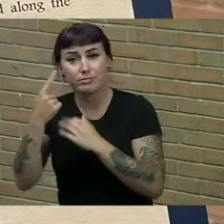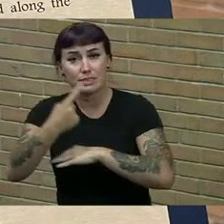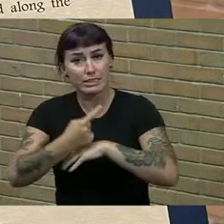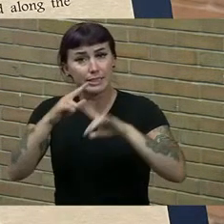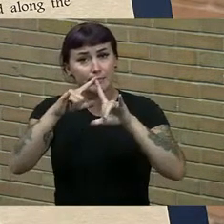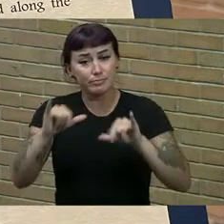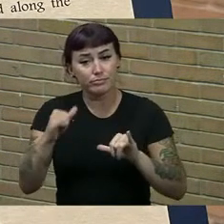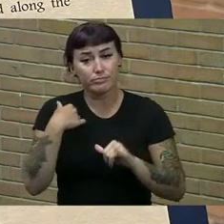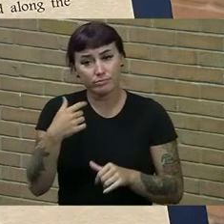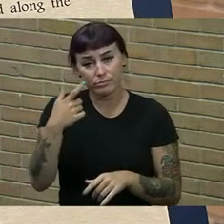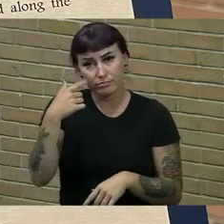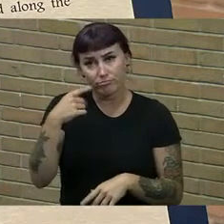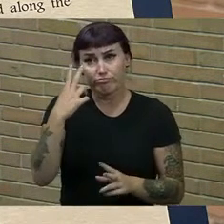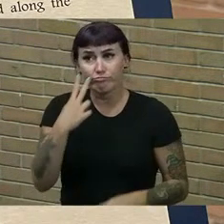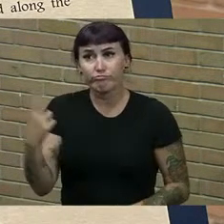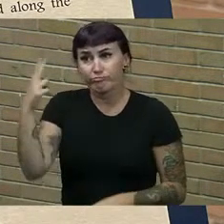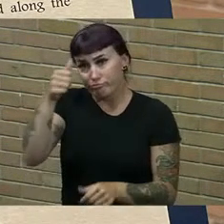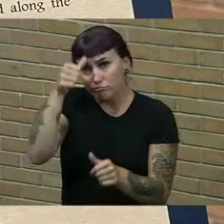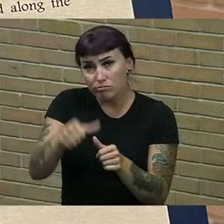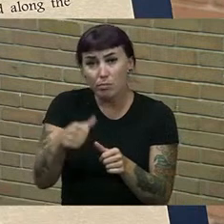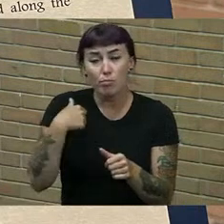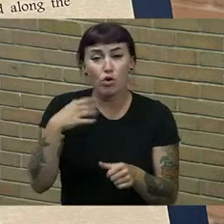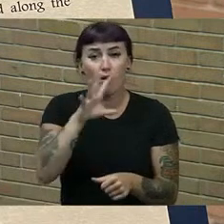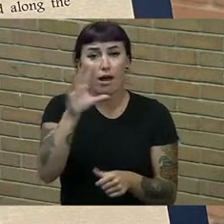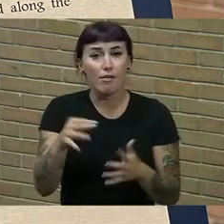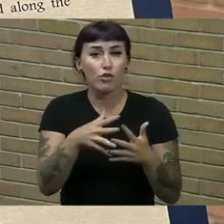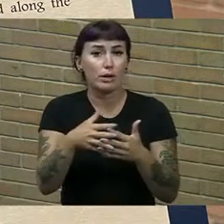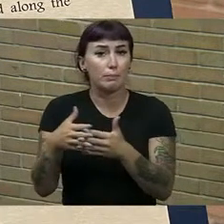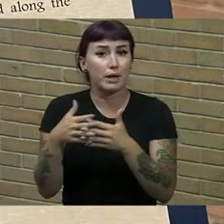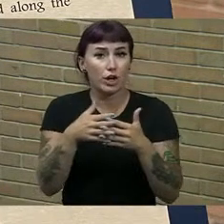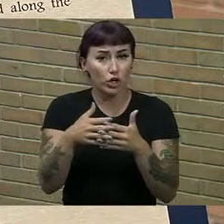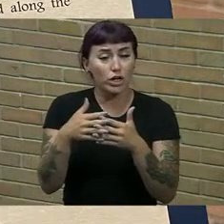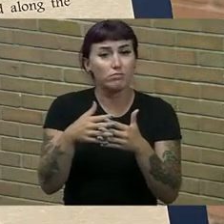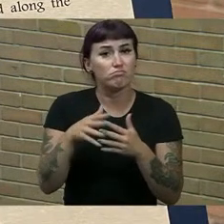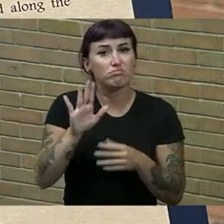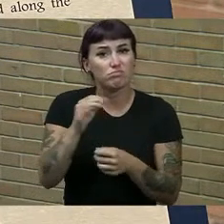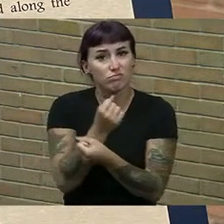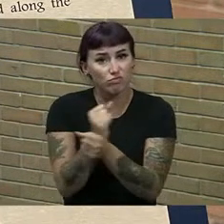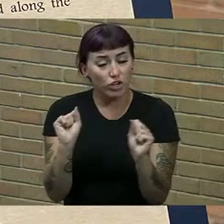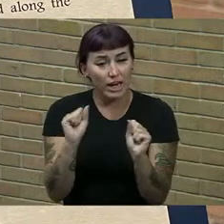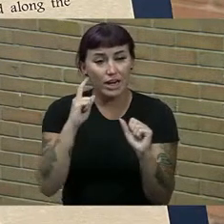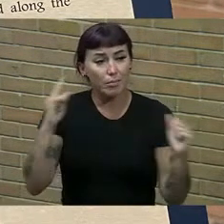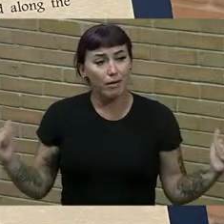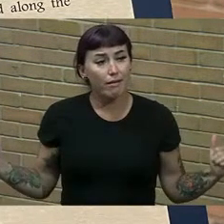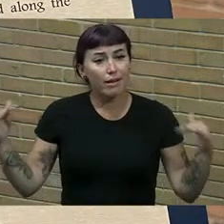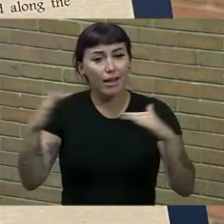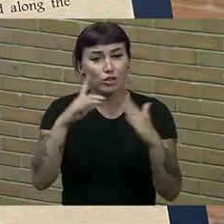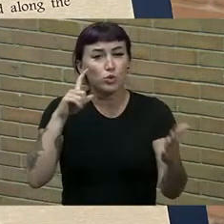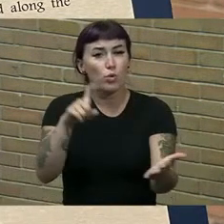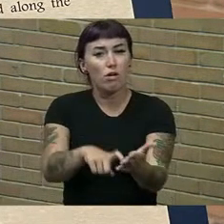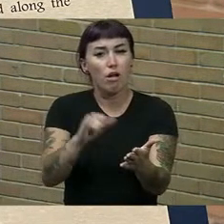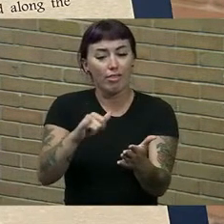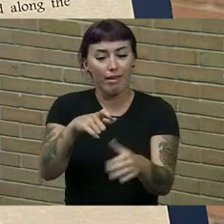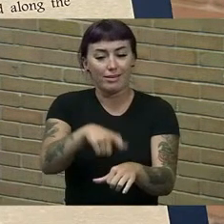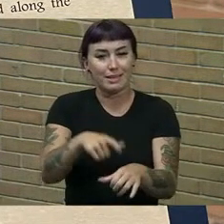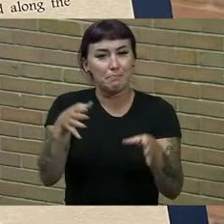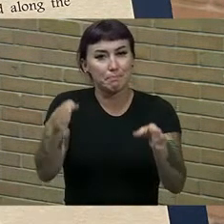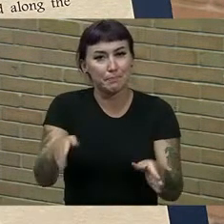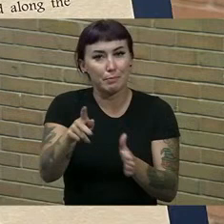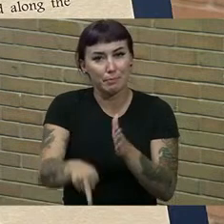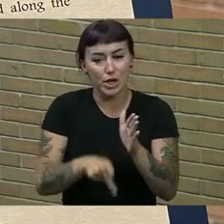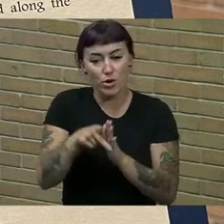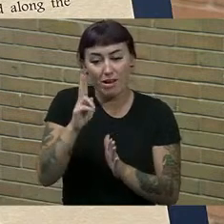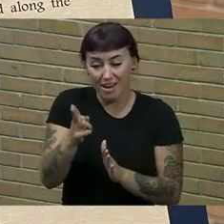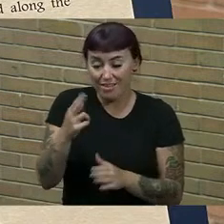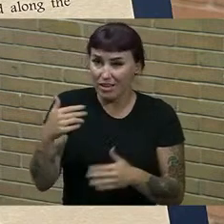we commemorate African American freedom and gather to truthfully acknowledge a period in our history that shaped and